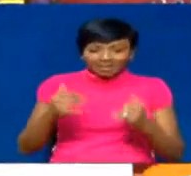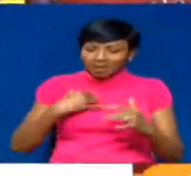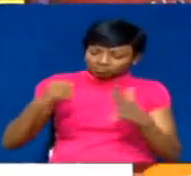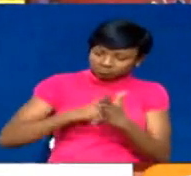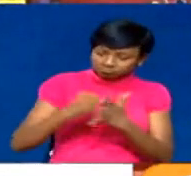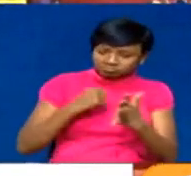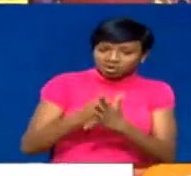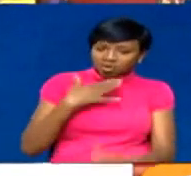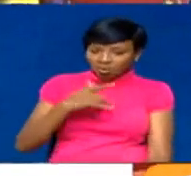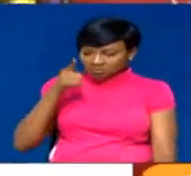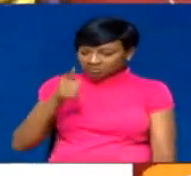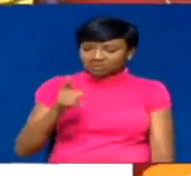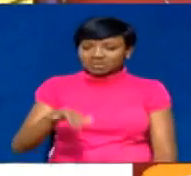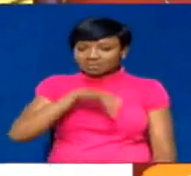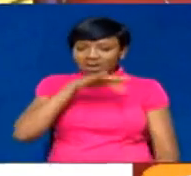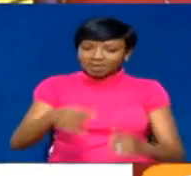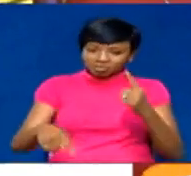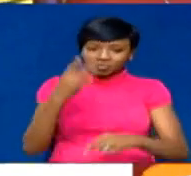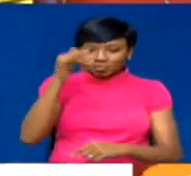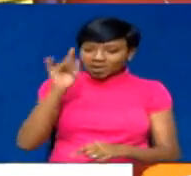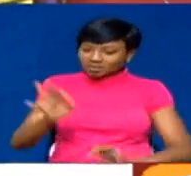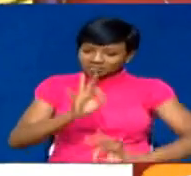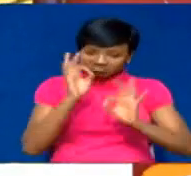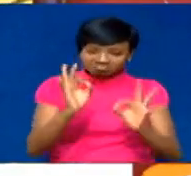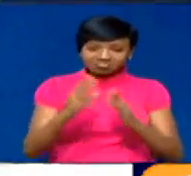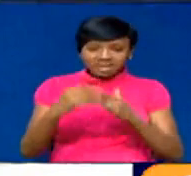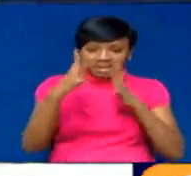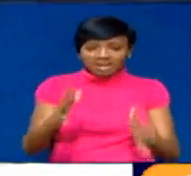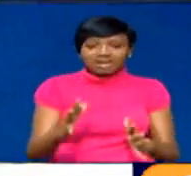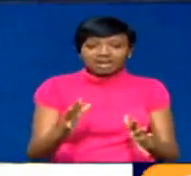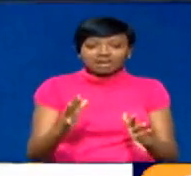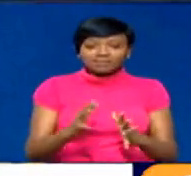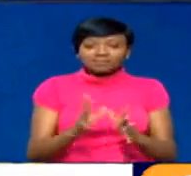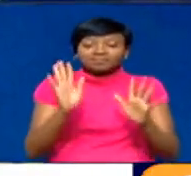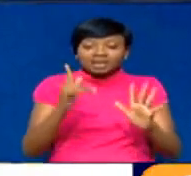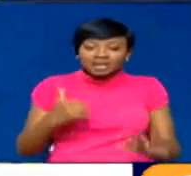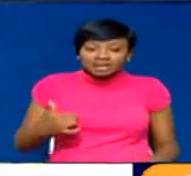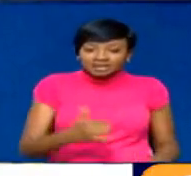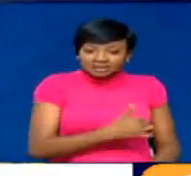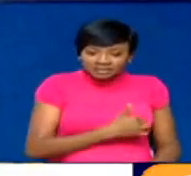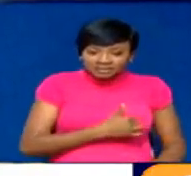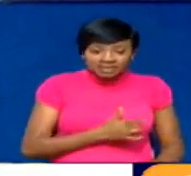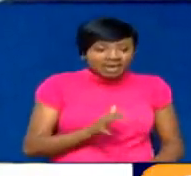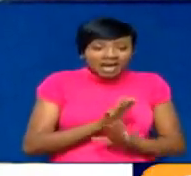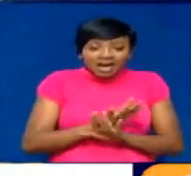candidature, describing him as the most suitable leader to succeed him at State House. Hatuna